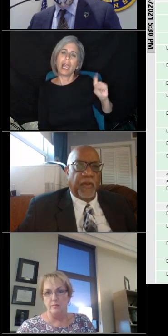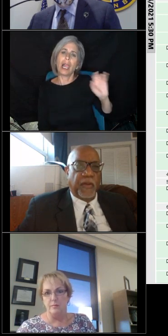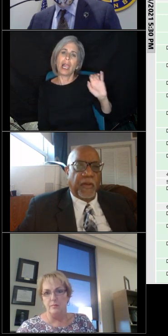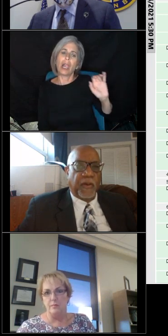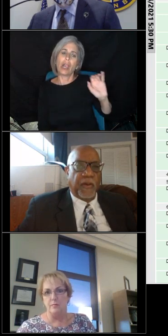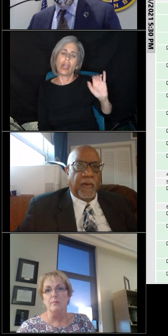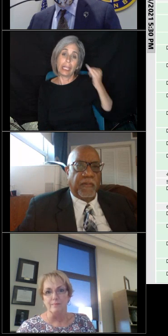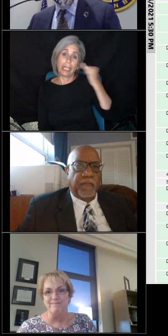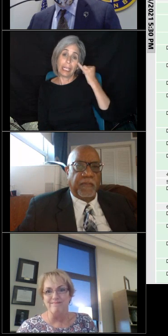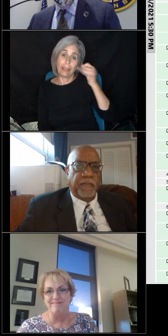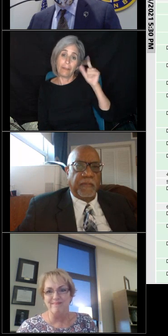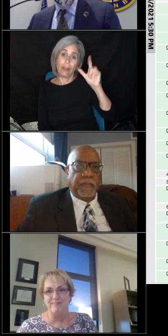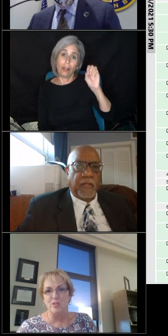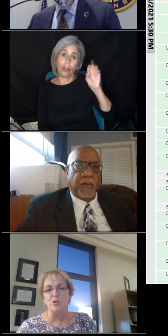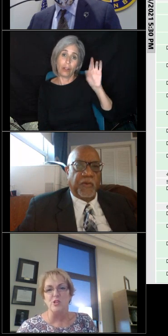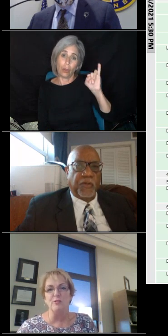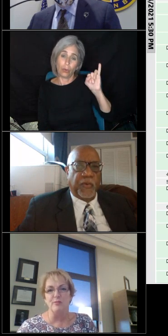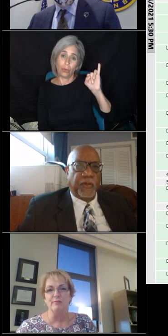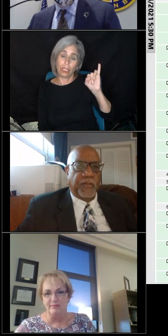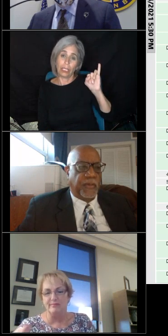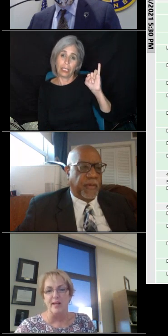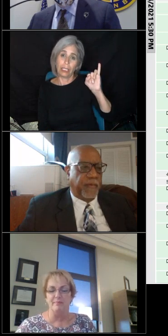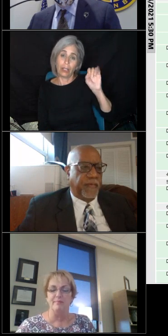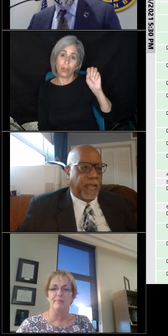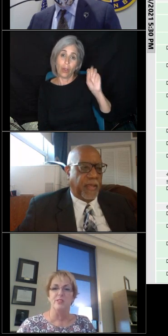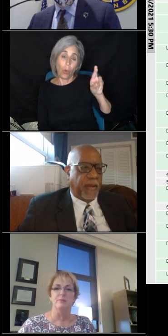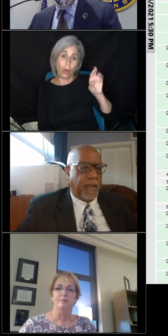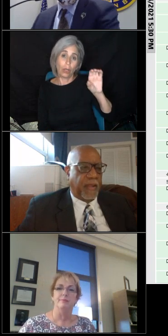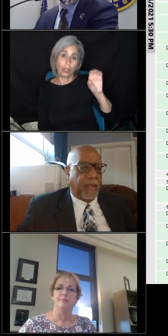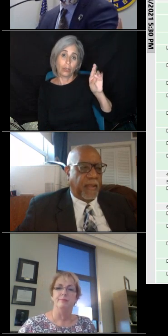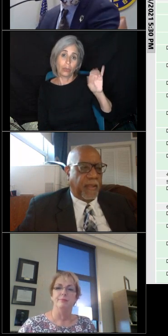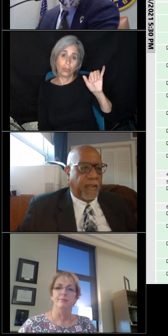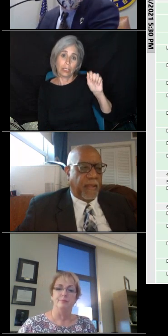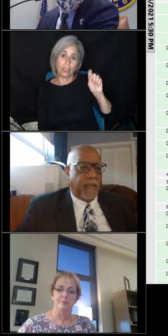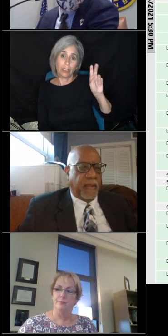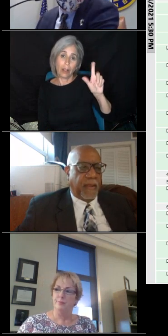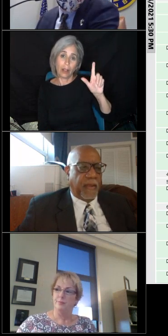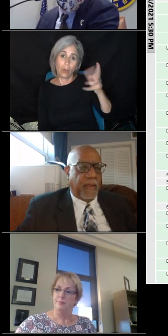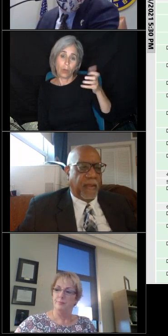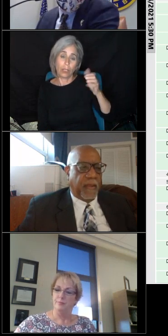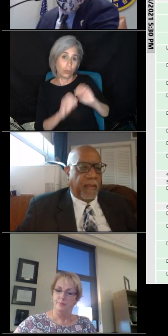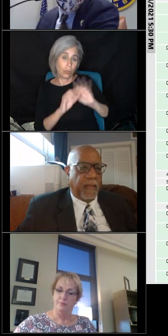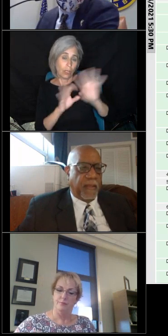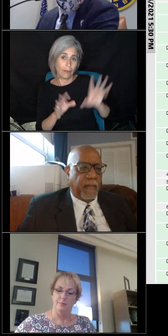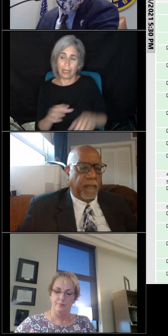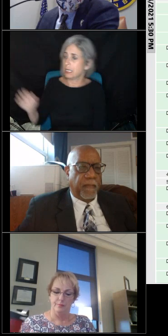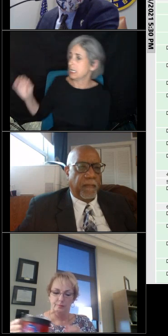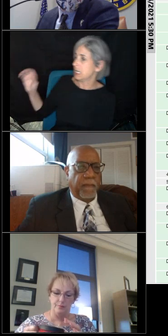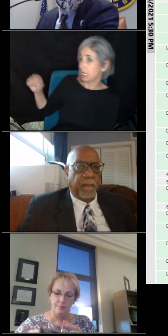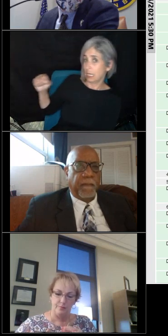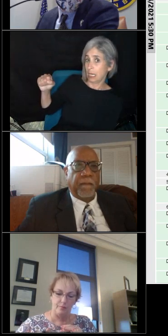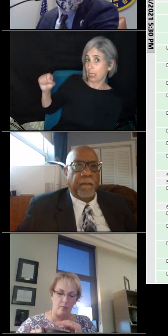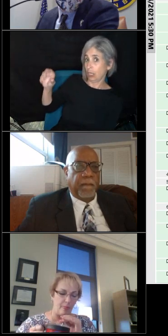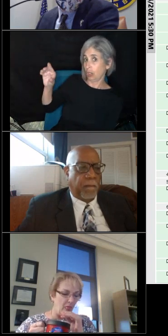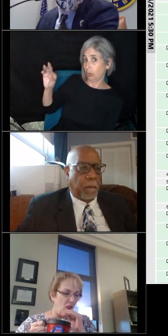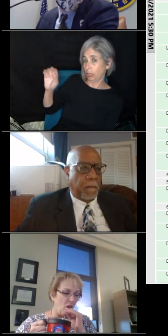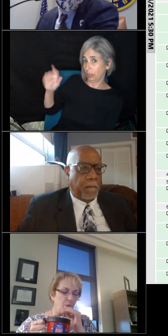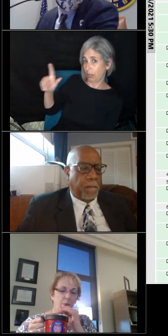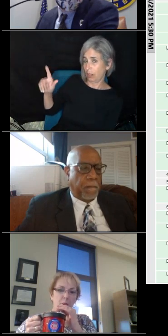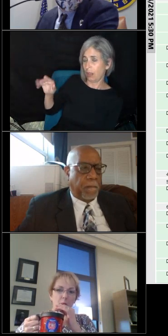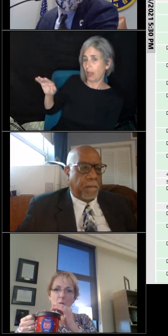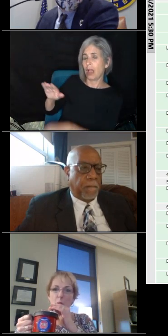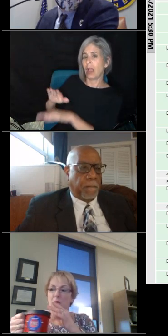if Lori or Crystal want to clarify that. Yes, the attachment in the agenda